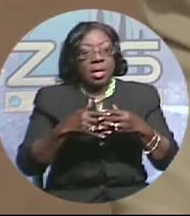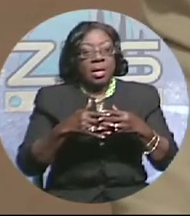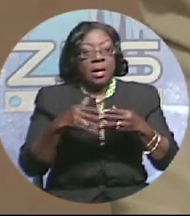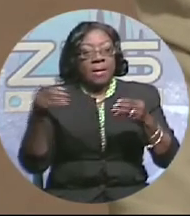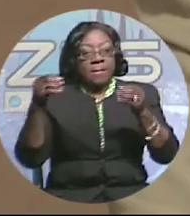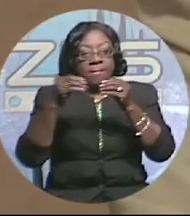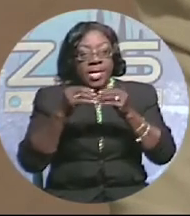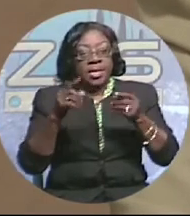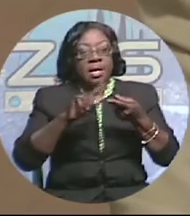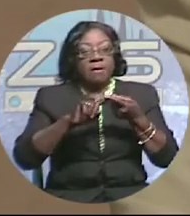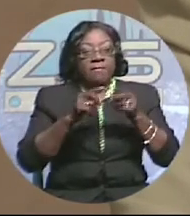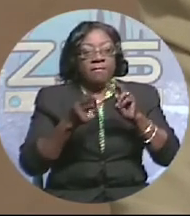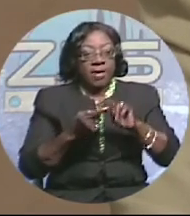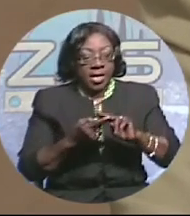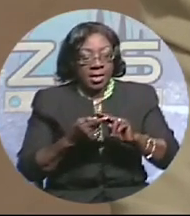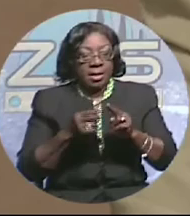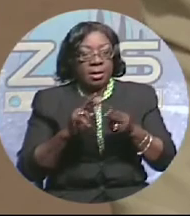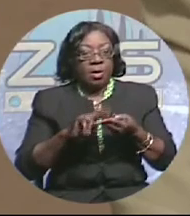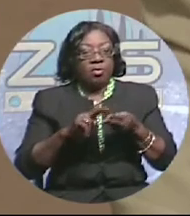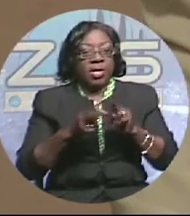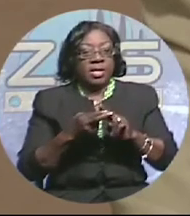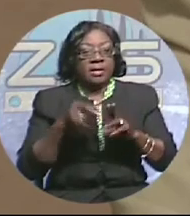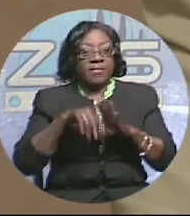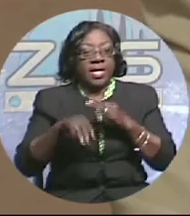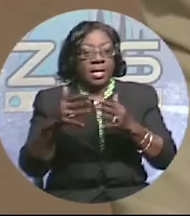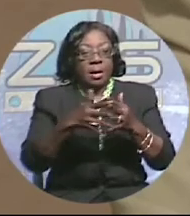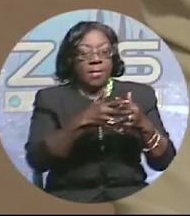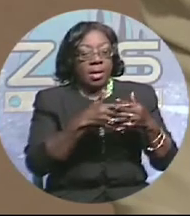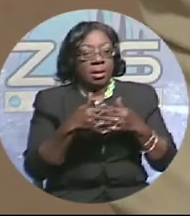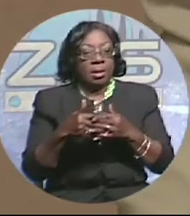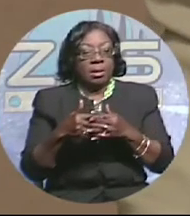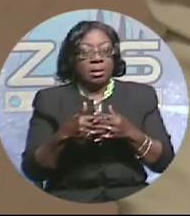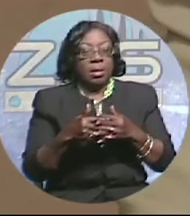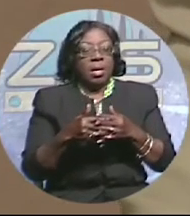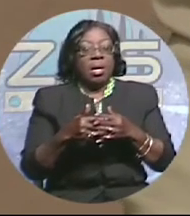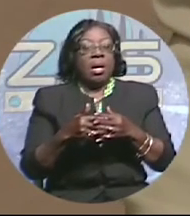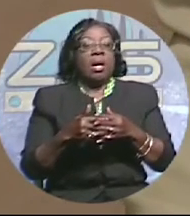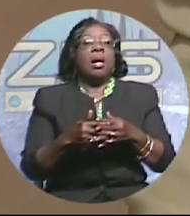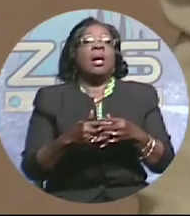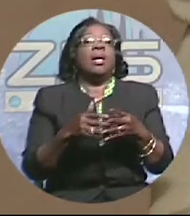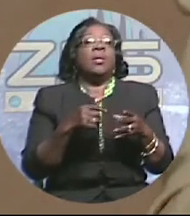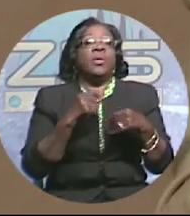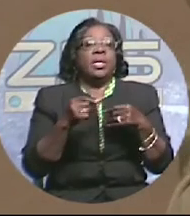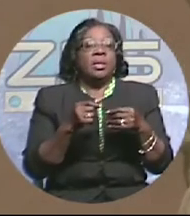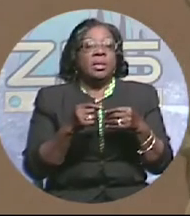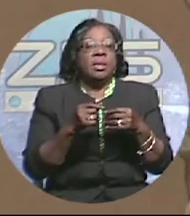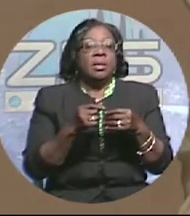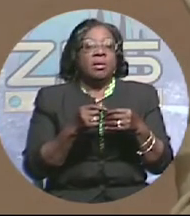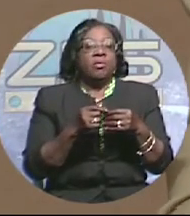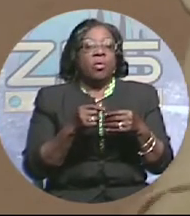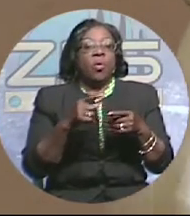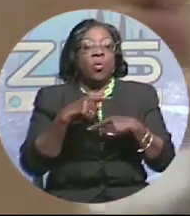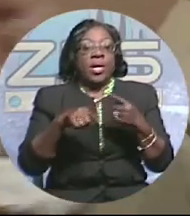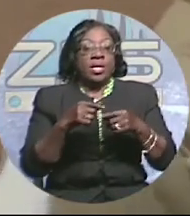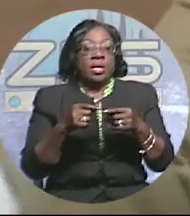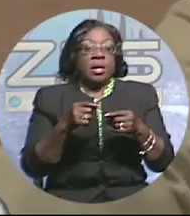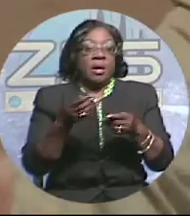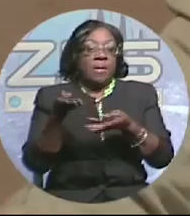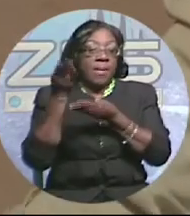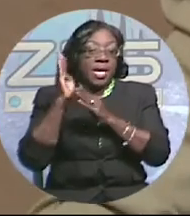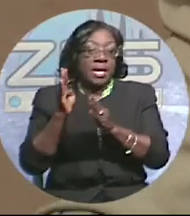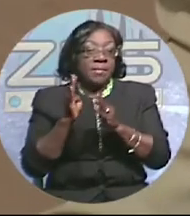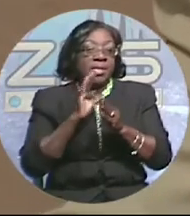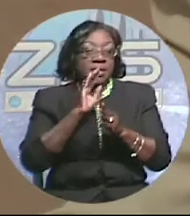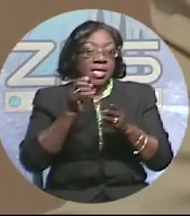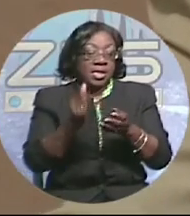American or a citizen of America, and when we subsequently arrest the Bahamian on the streets of